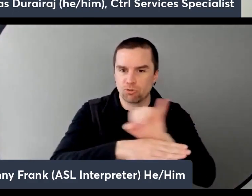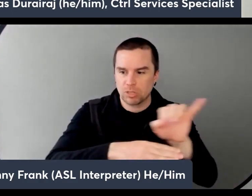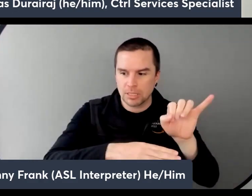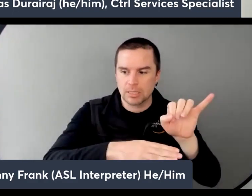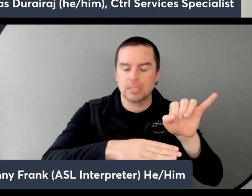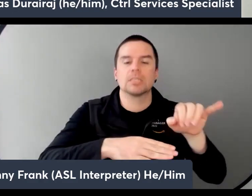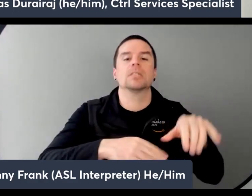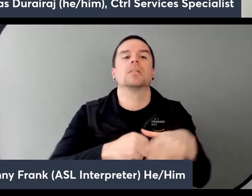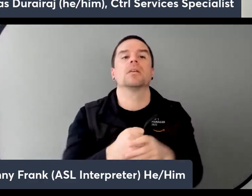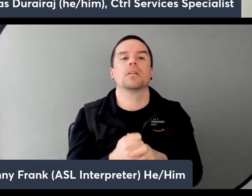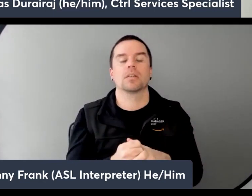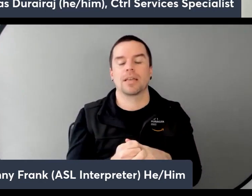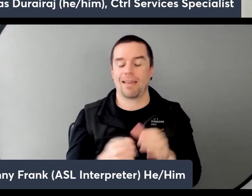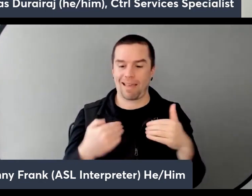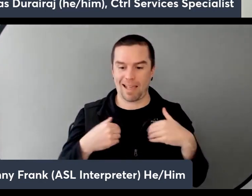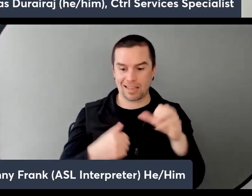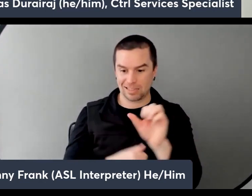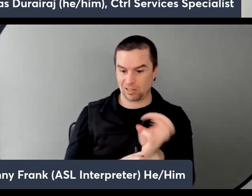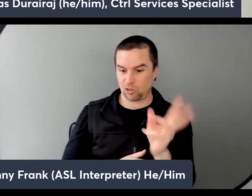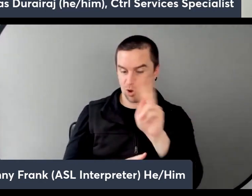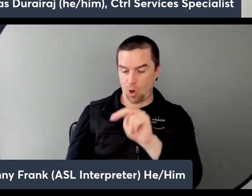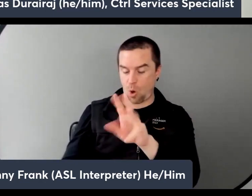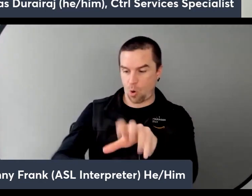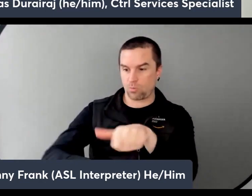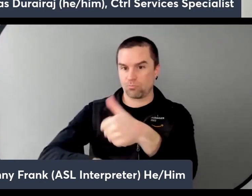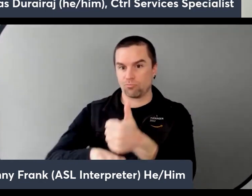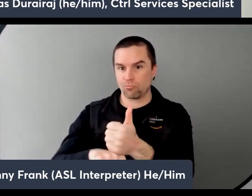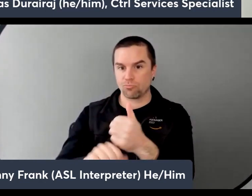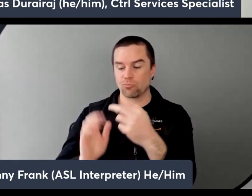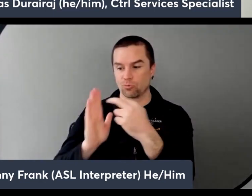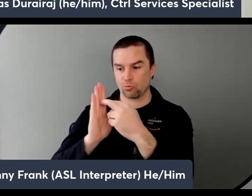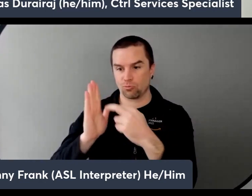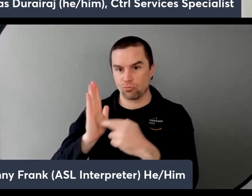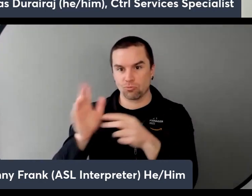has a whole different its own set of controls. So I Right. imagine